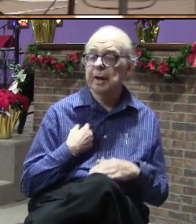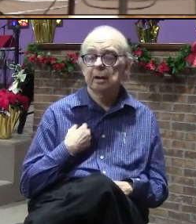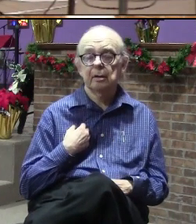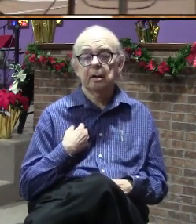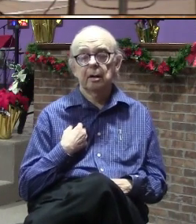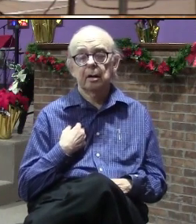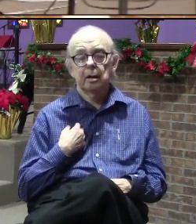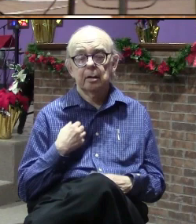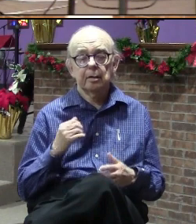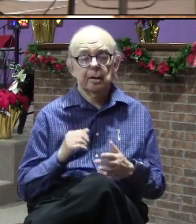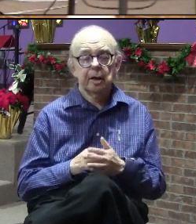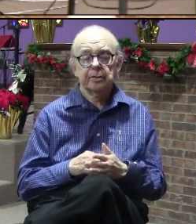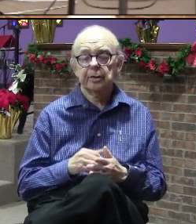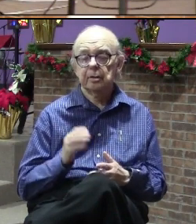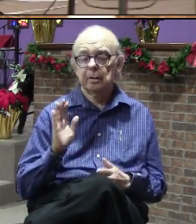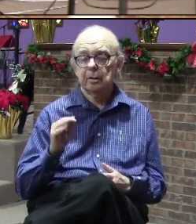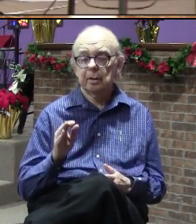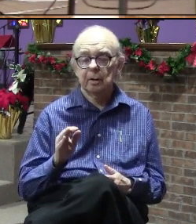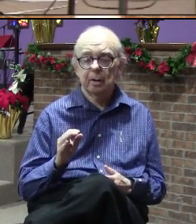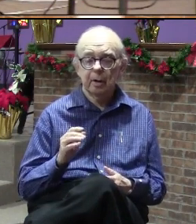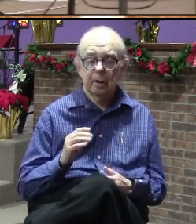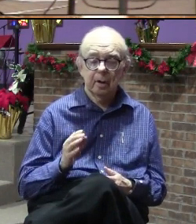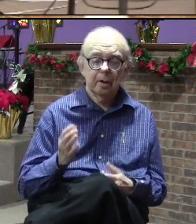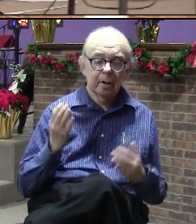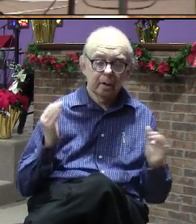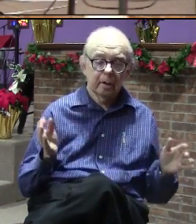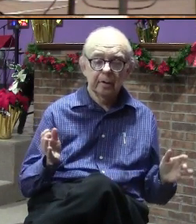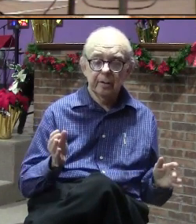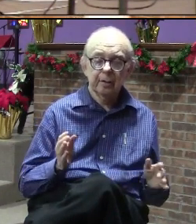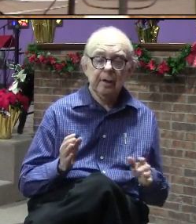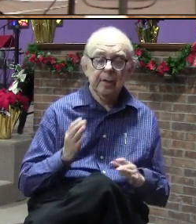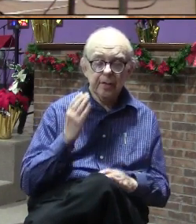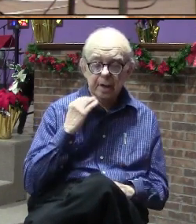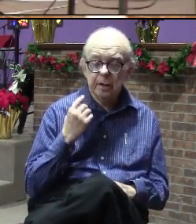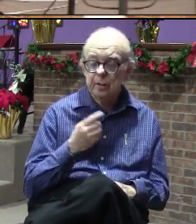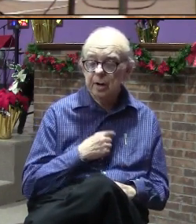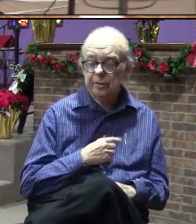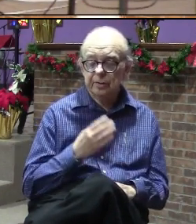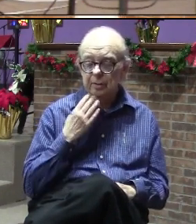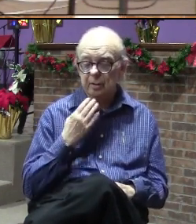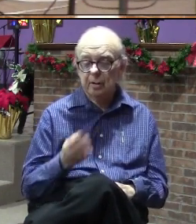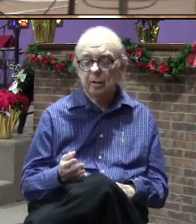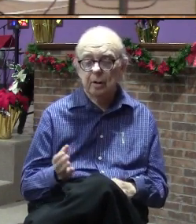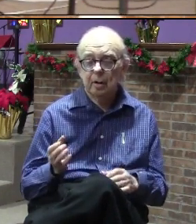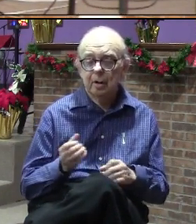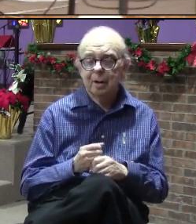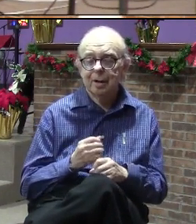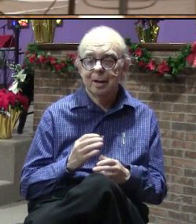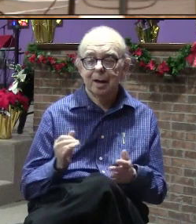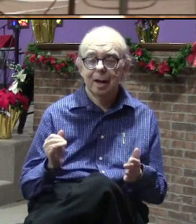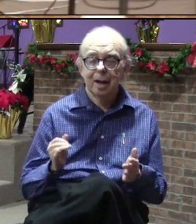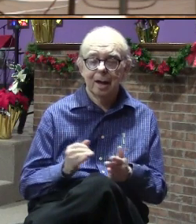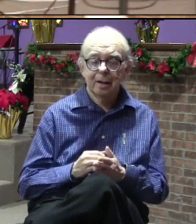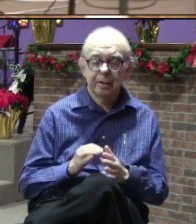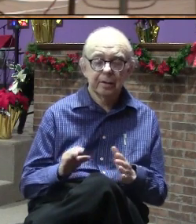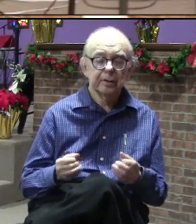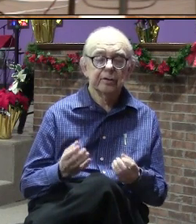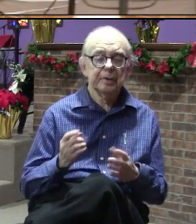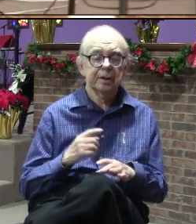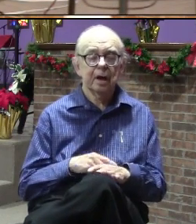That's their greeting. Why? They know us very well. They've done this a lot of